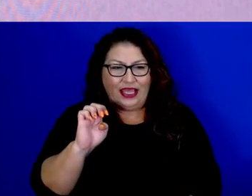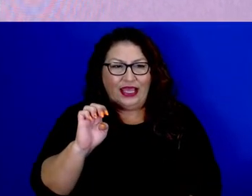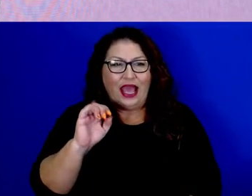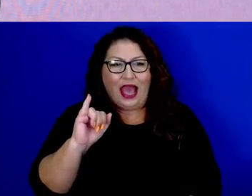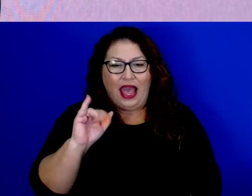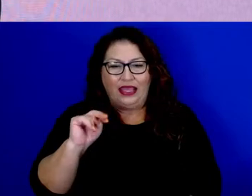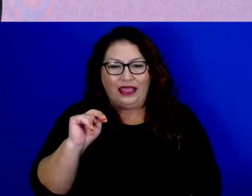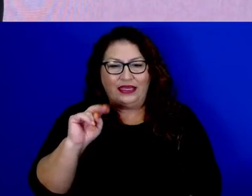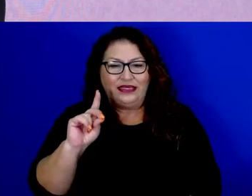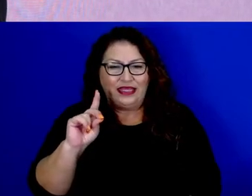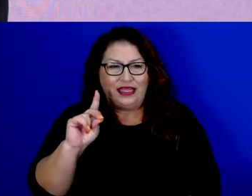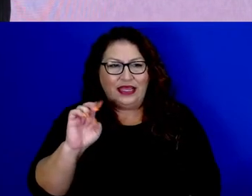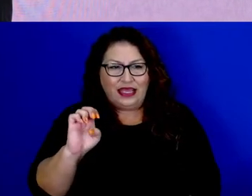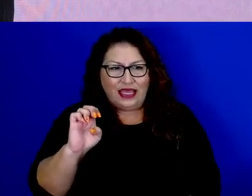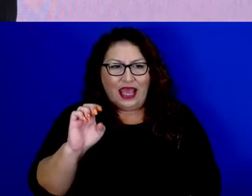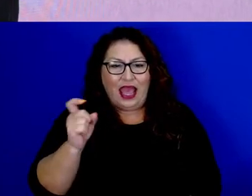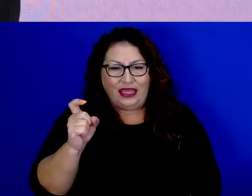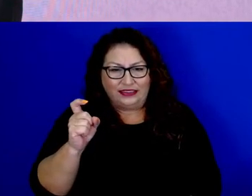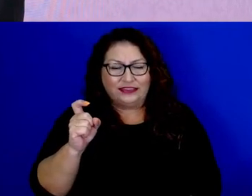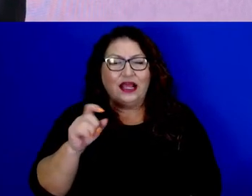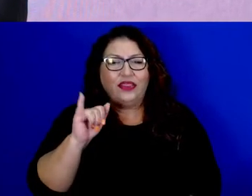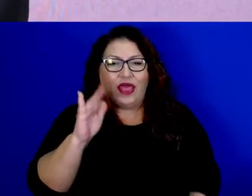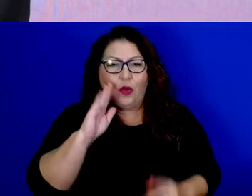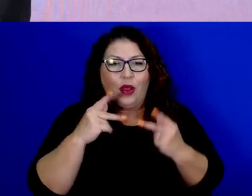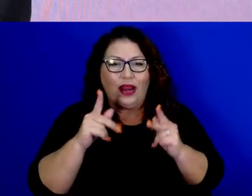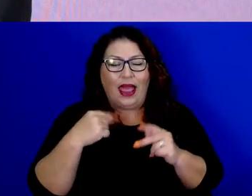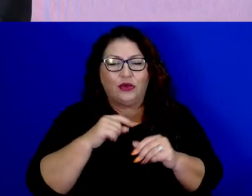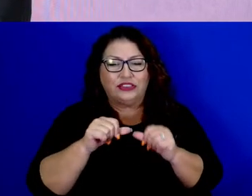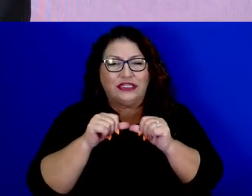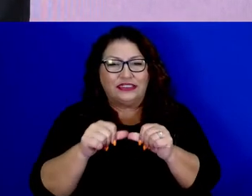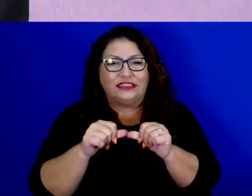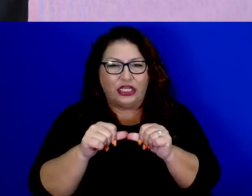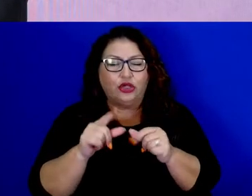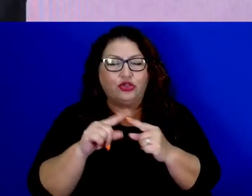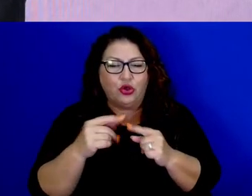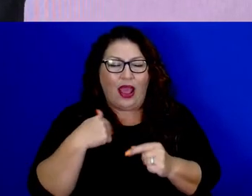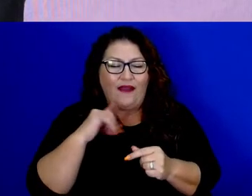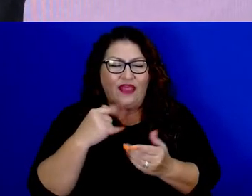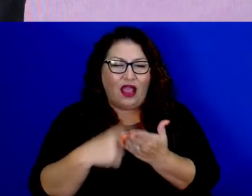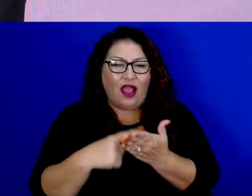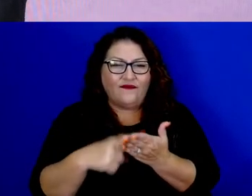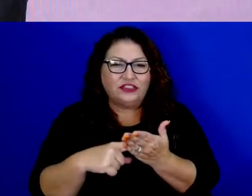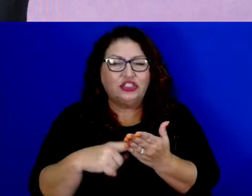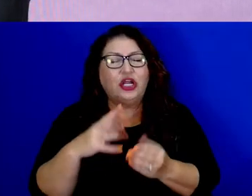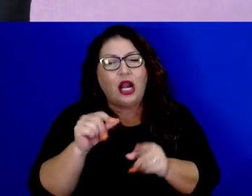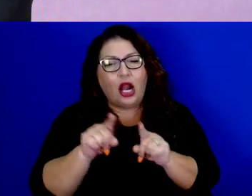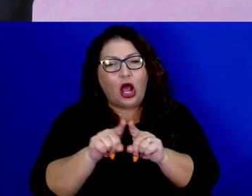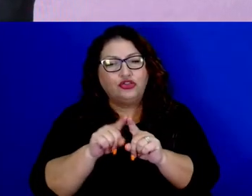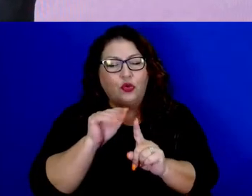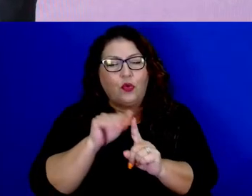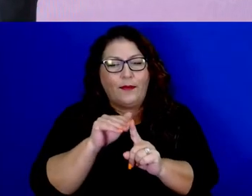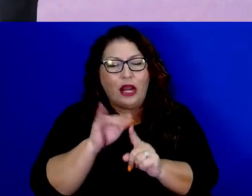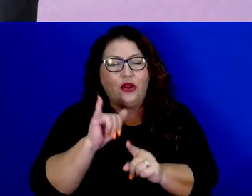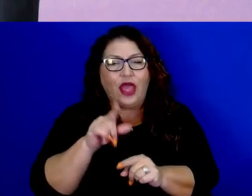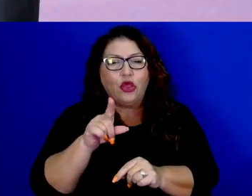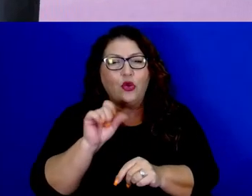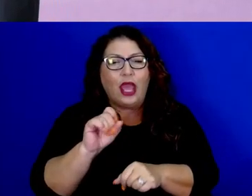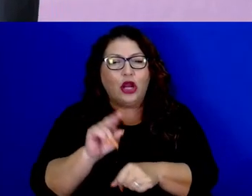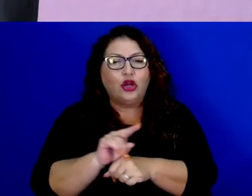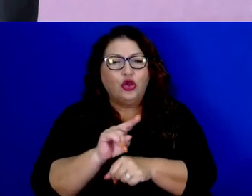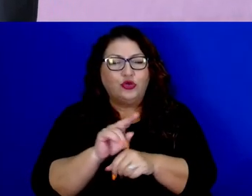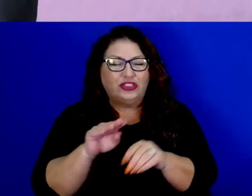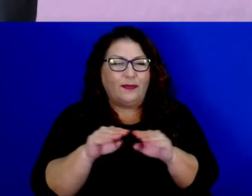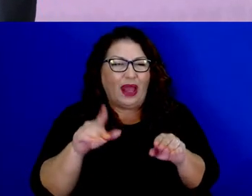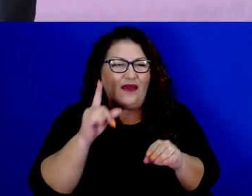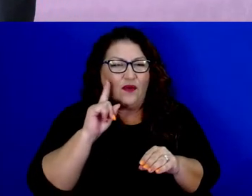EIGEINDEX, and that'll allow us to continue to have the conversation. And also a reminder that you can use the platform for the event to